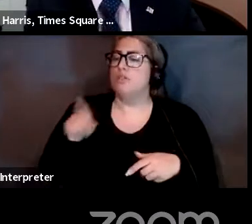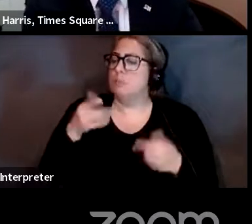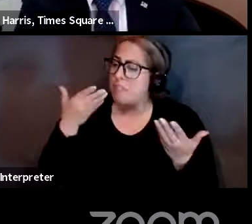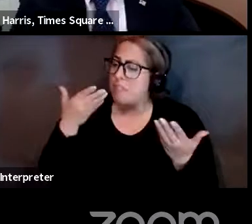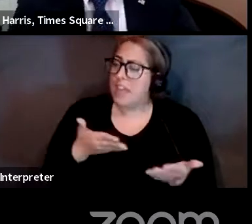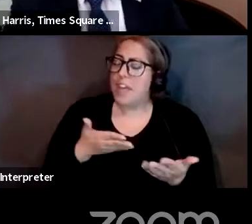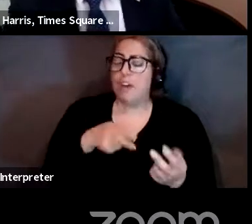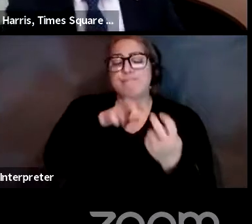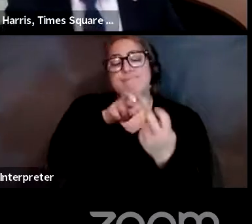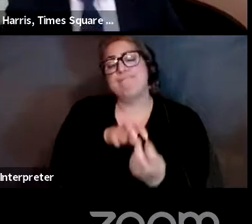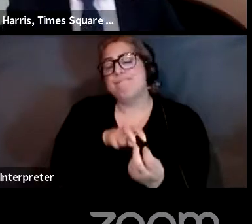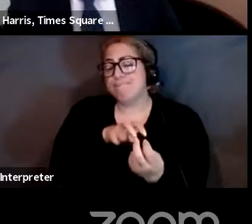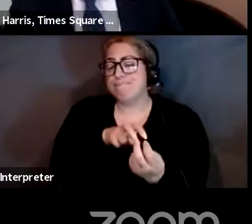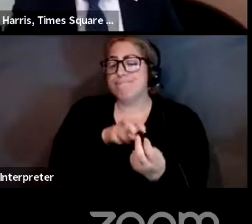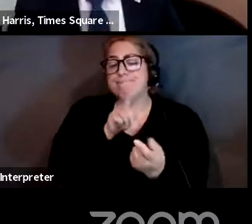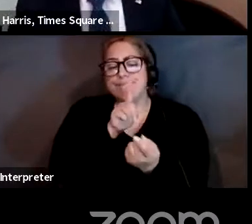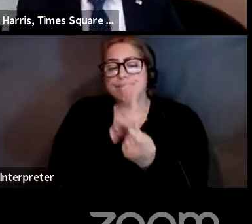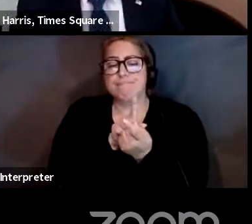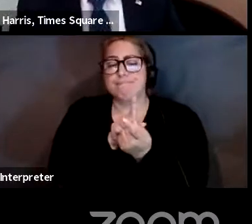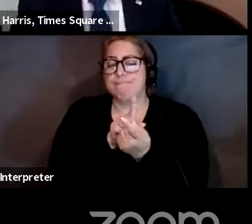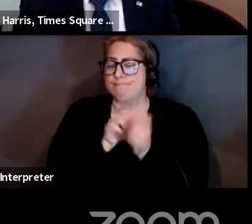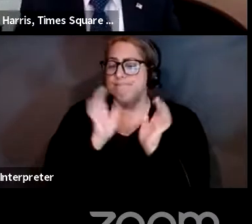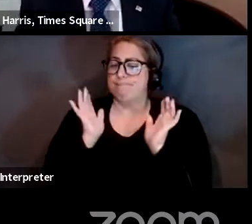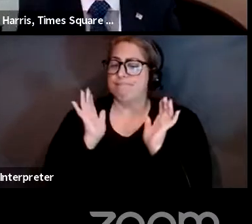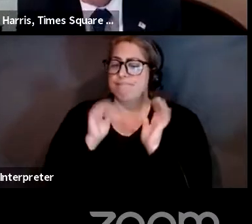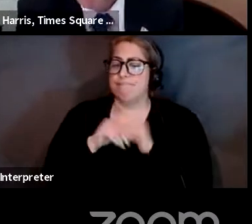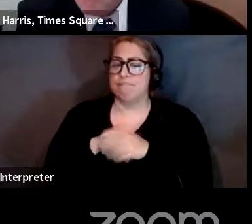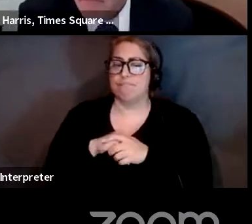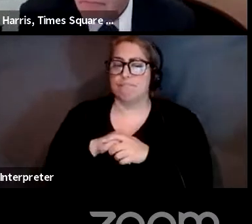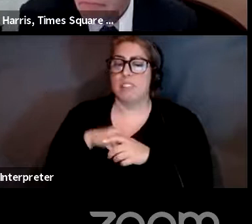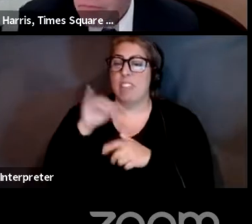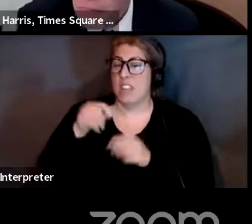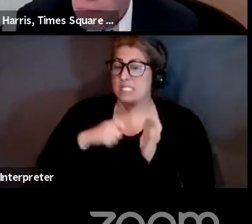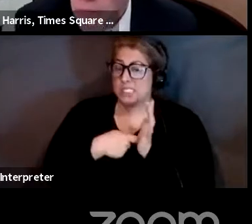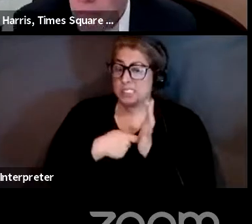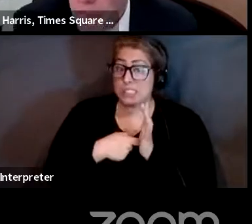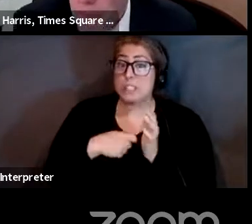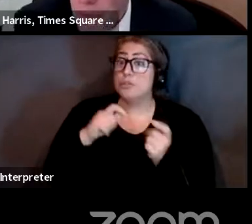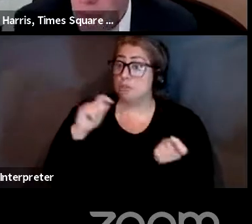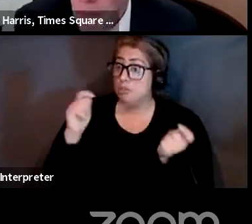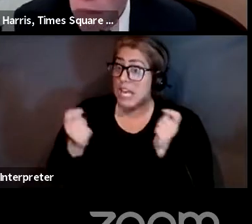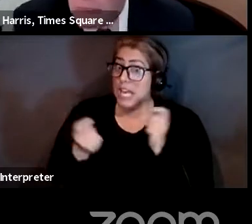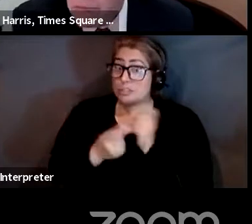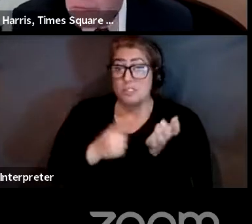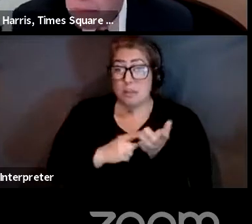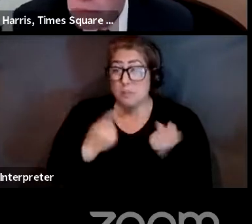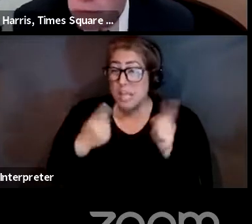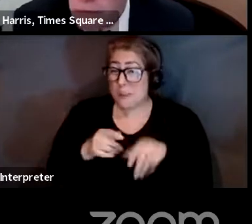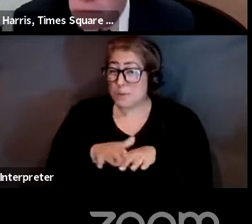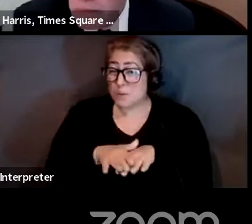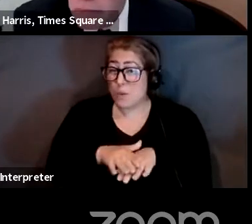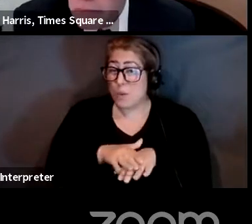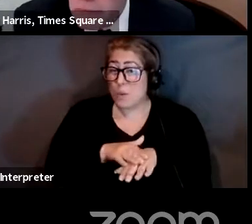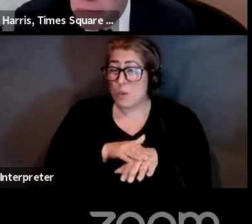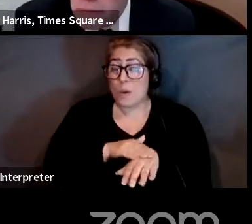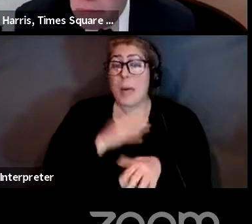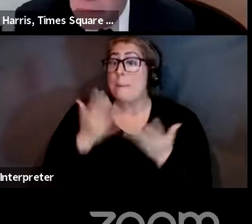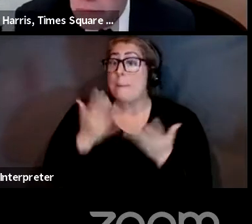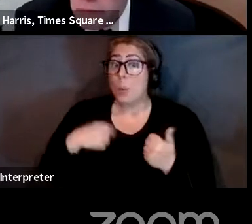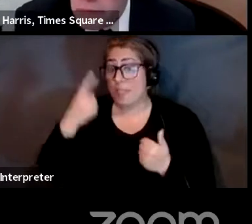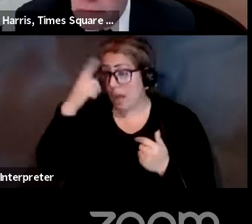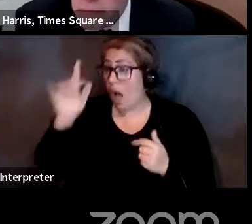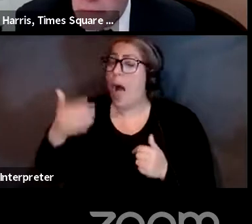with people. And that's the key, because change can be incredibly slow. And we may think we know the solution for